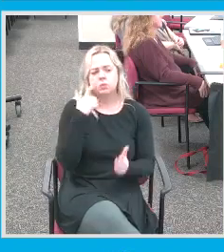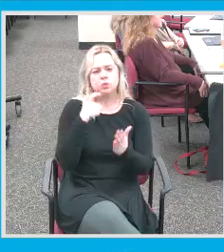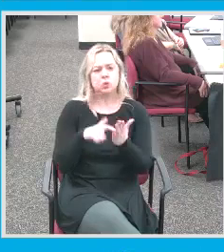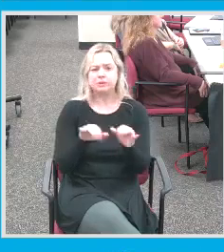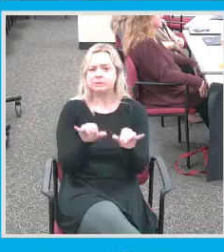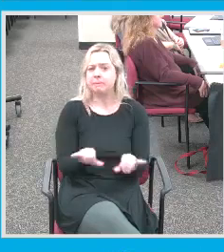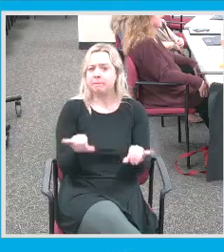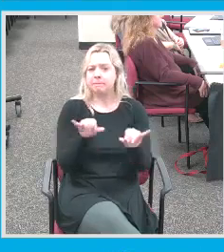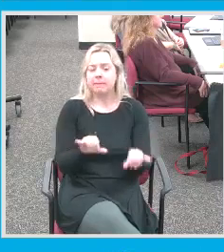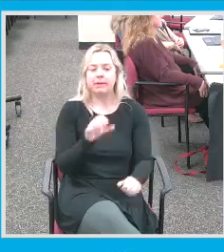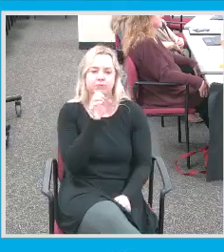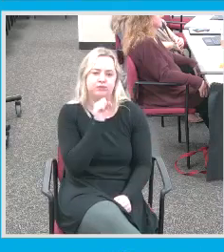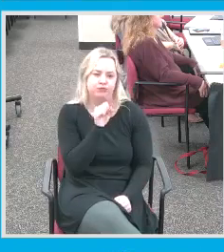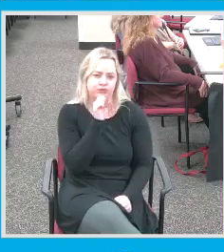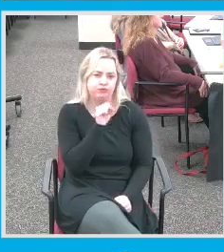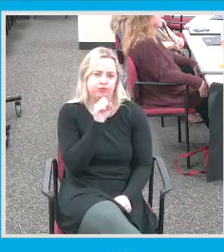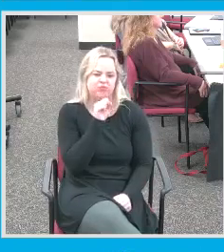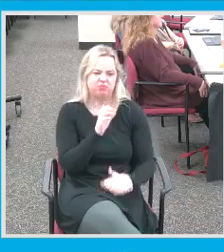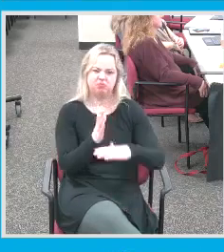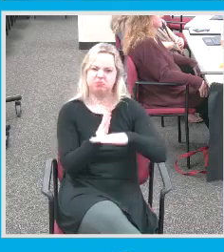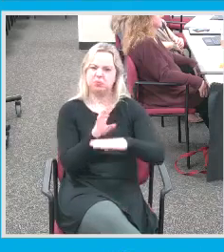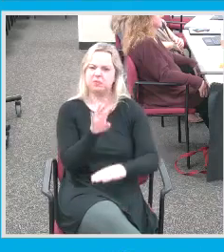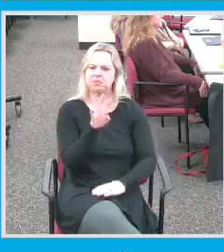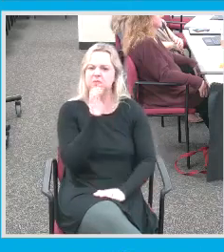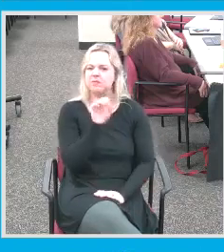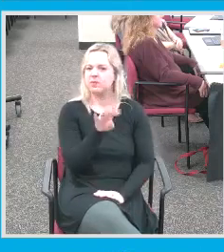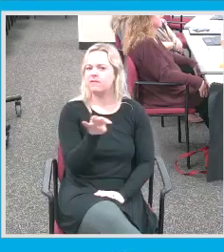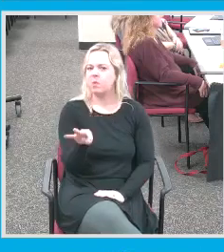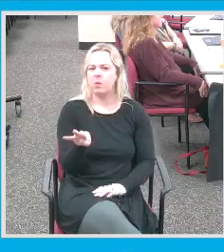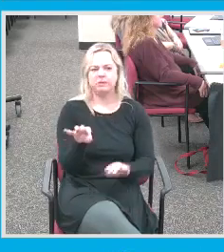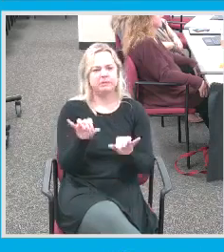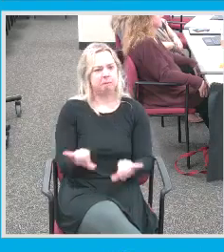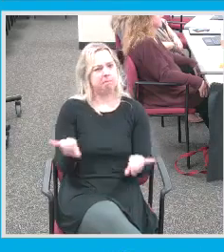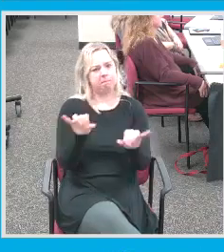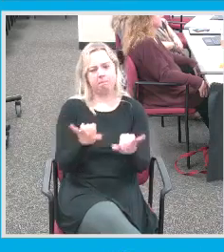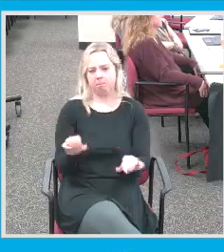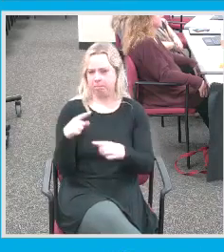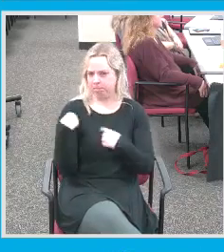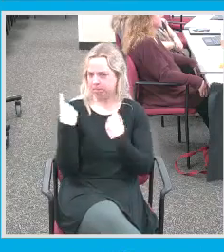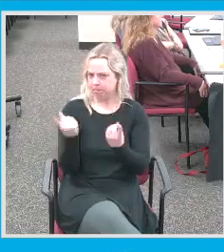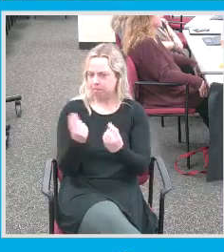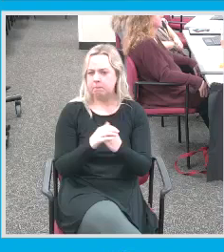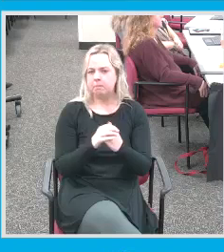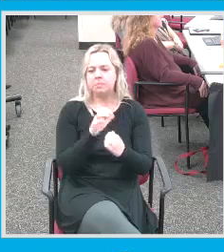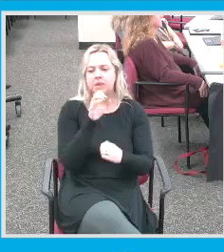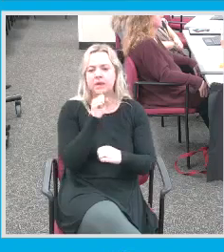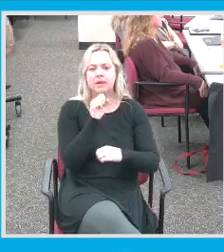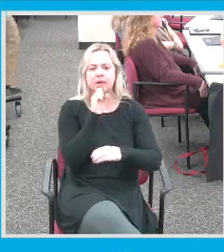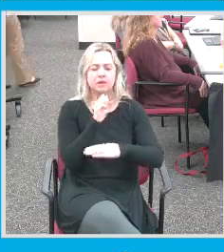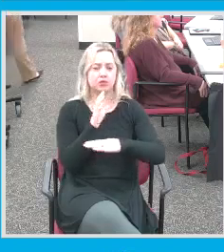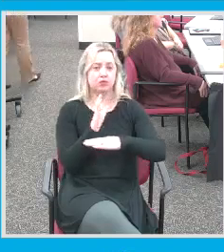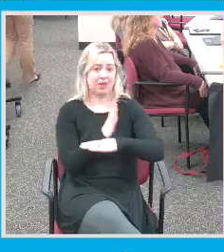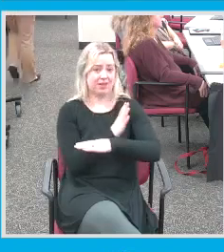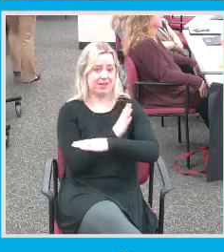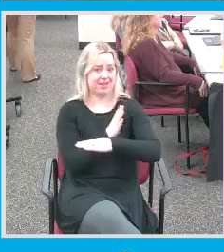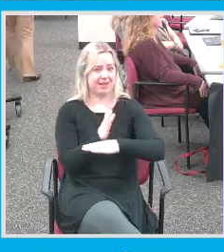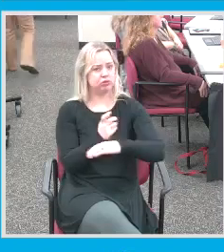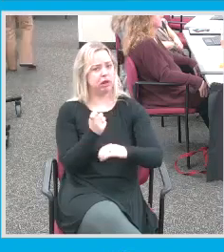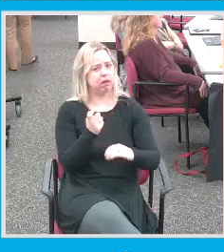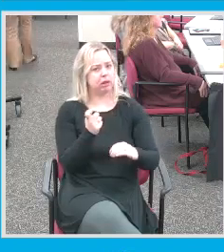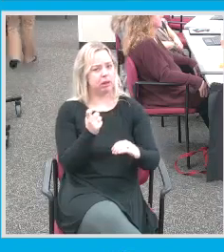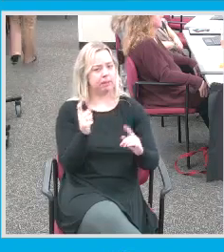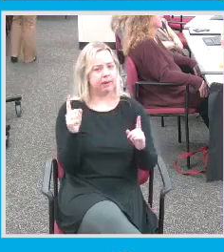the age. The average age was 44. That's been steady for several years. Our age range narrowed a little bit